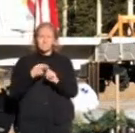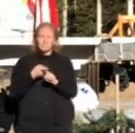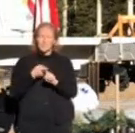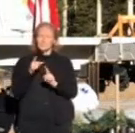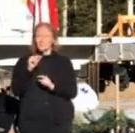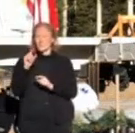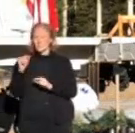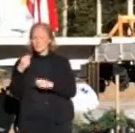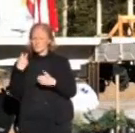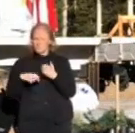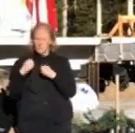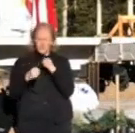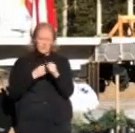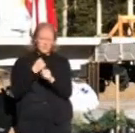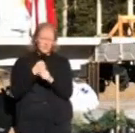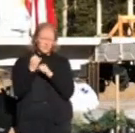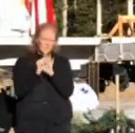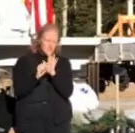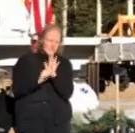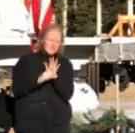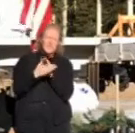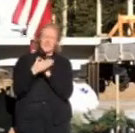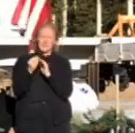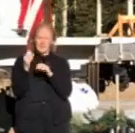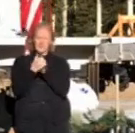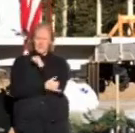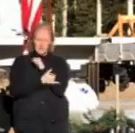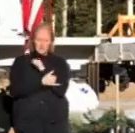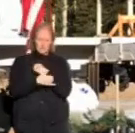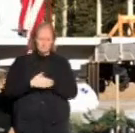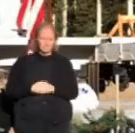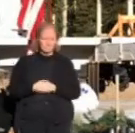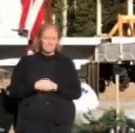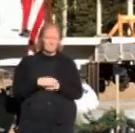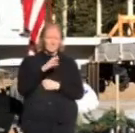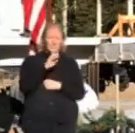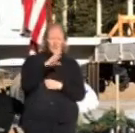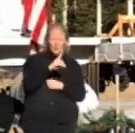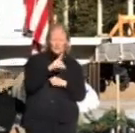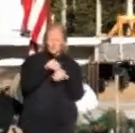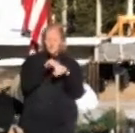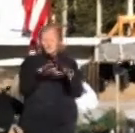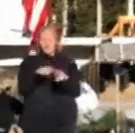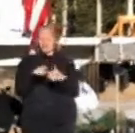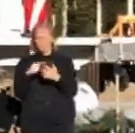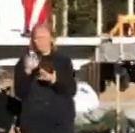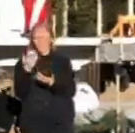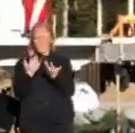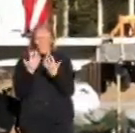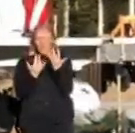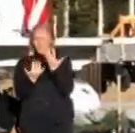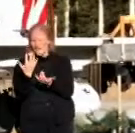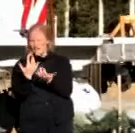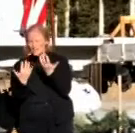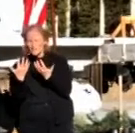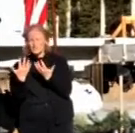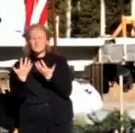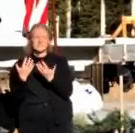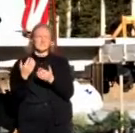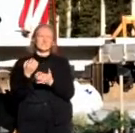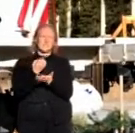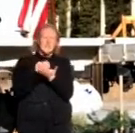state and the country. From the spread of the novel coronavirus to the economic downturn to devastating wildfires, this year has challenged us